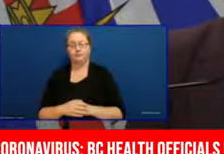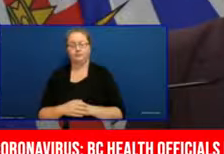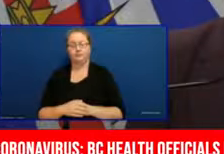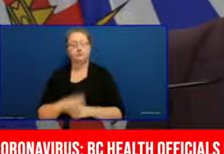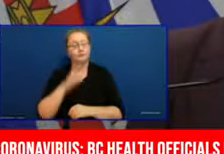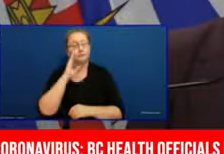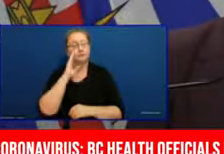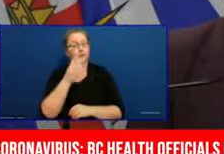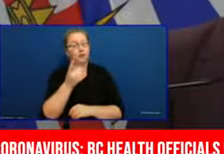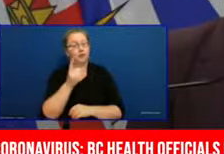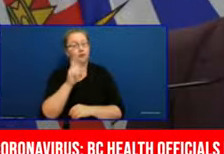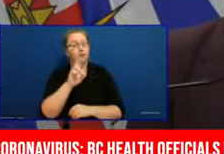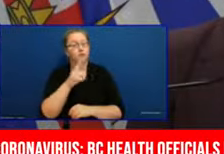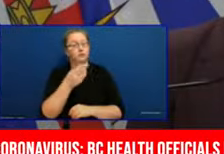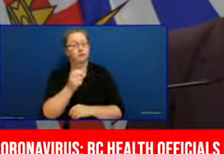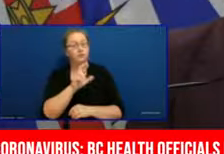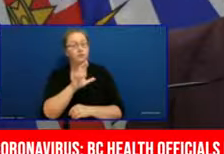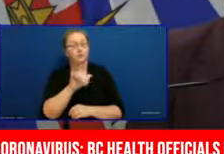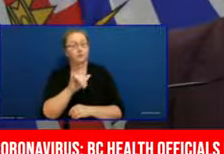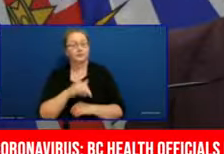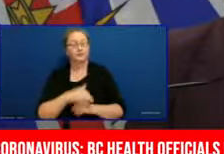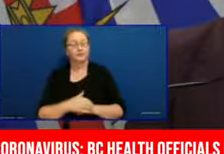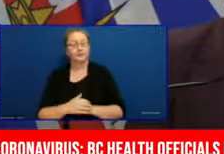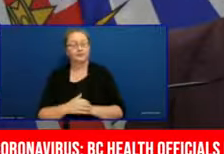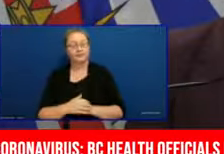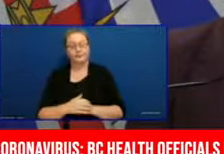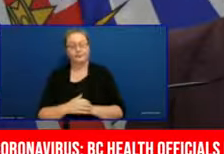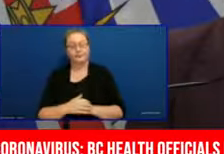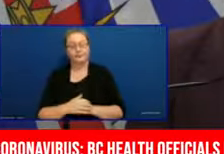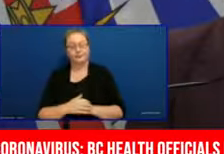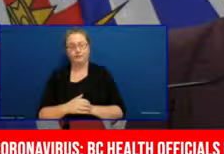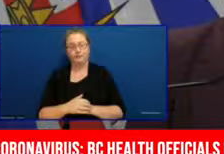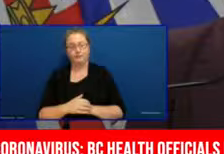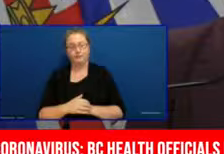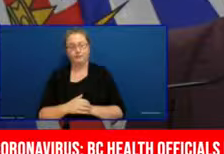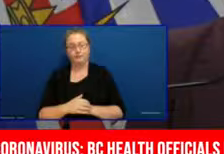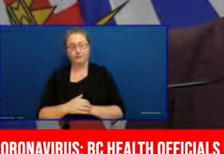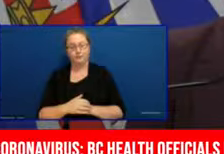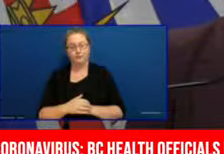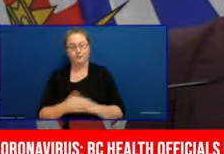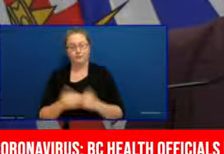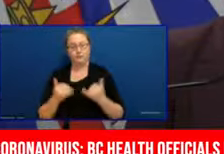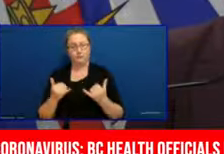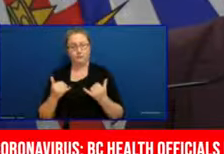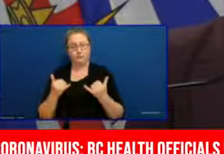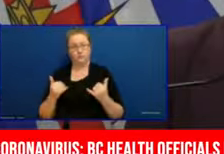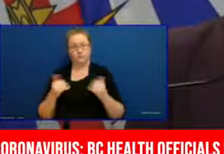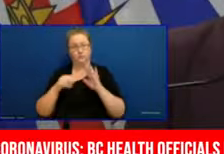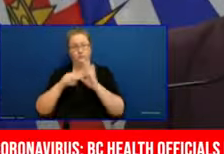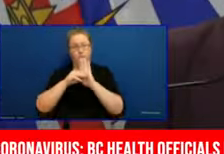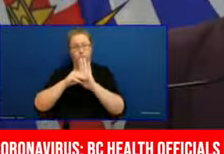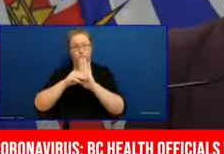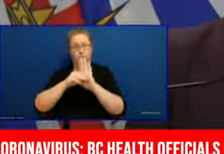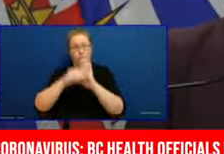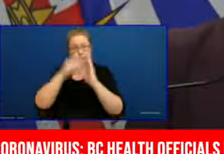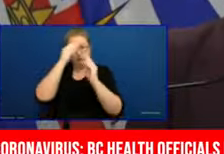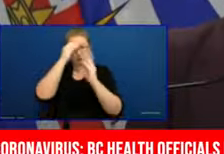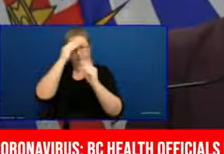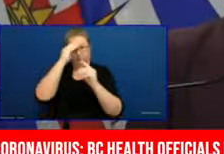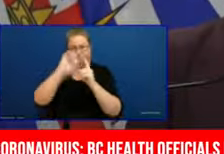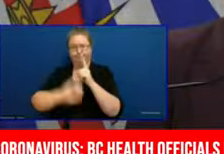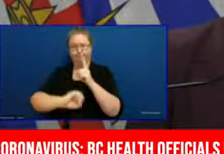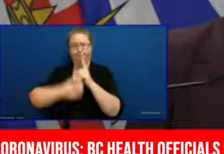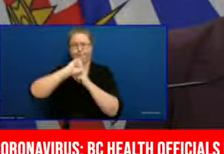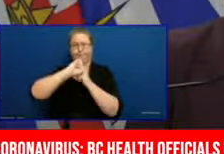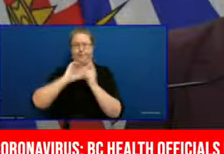Hi, Dr. Henry. I wanted to ask you about how the modeling today that you have shared with us, how are